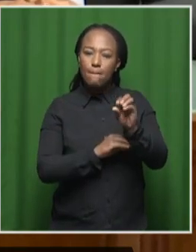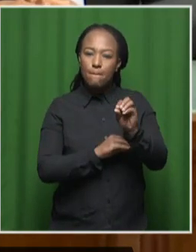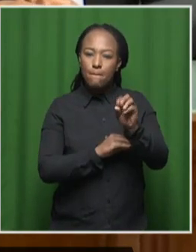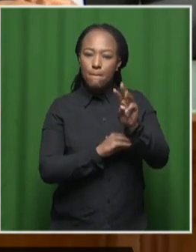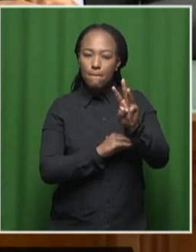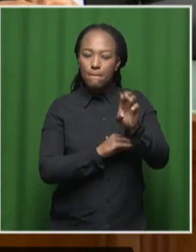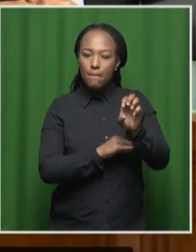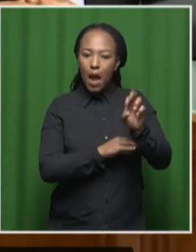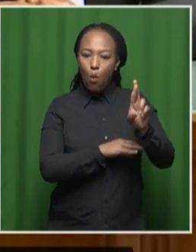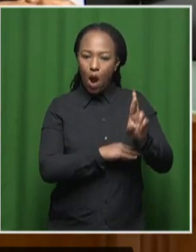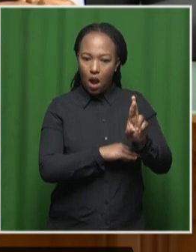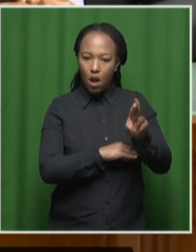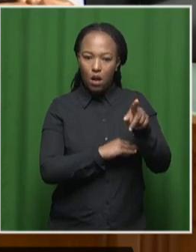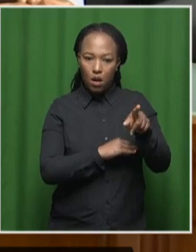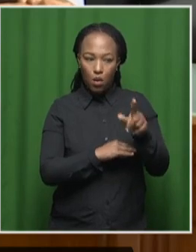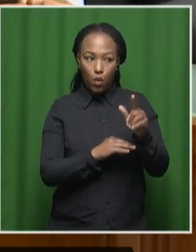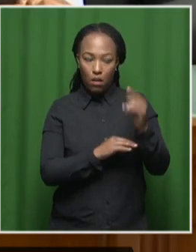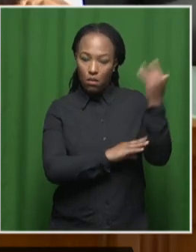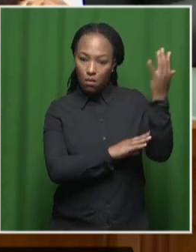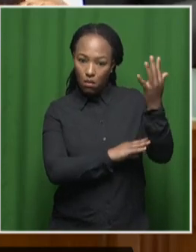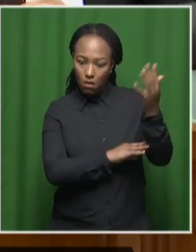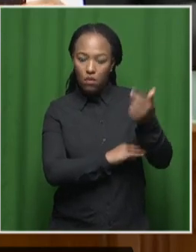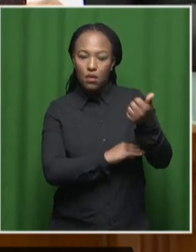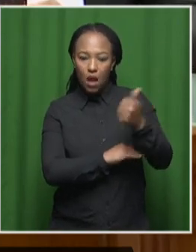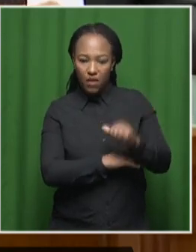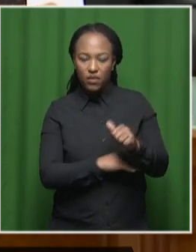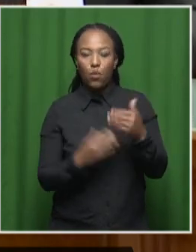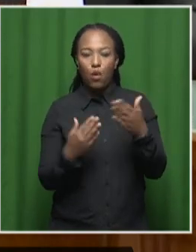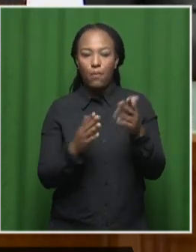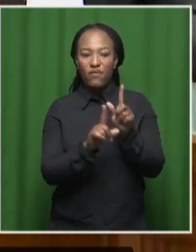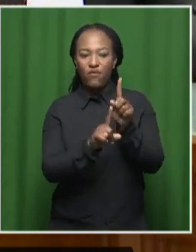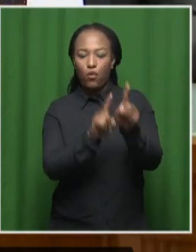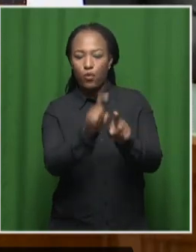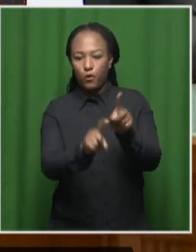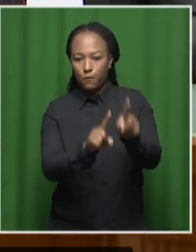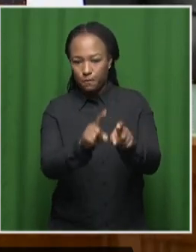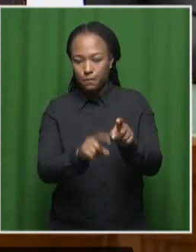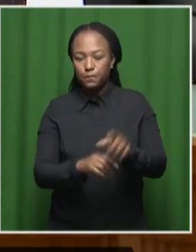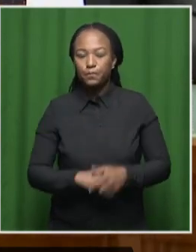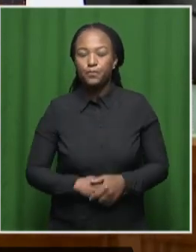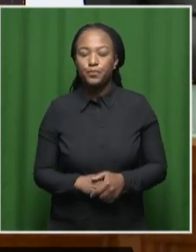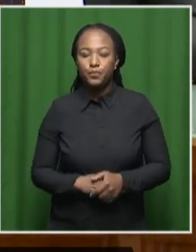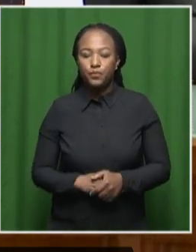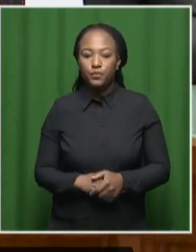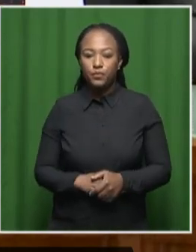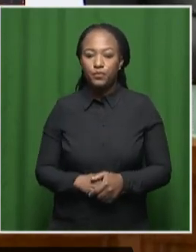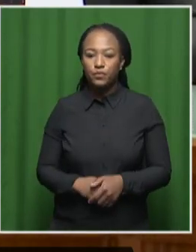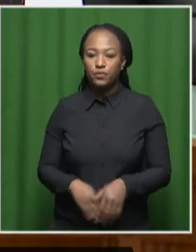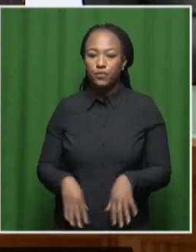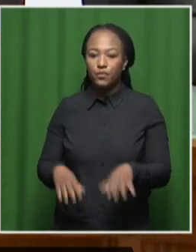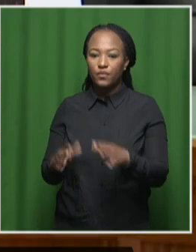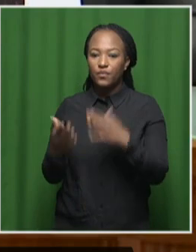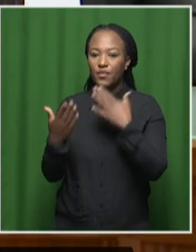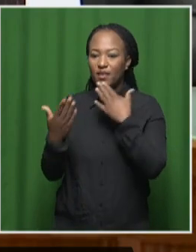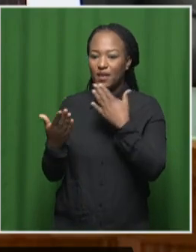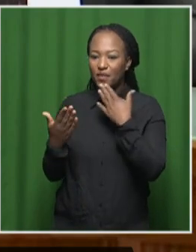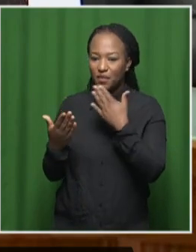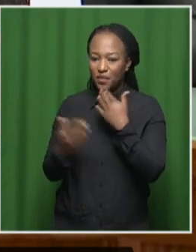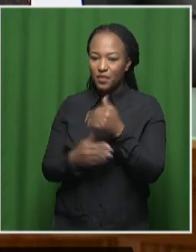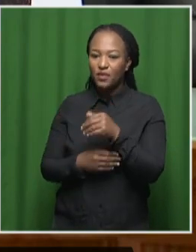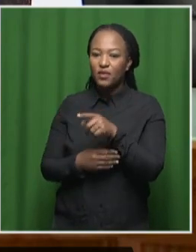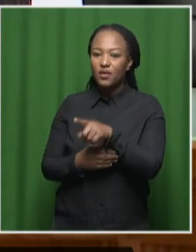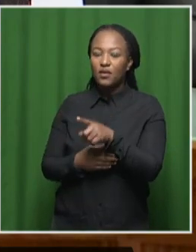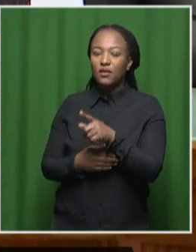then I'll open up for questions. CEO. All right. Thank you so much, and good morning